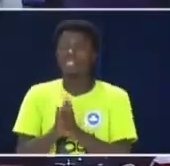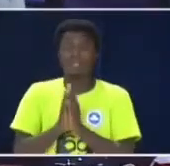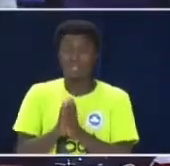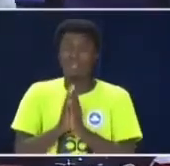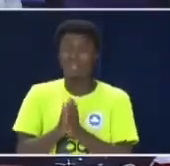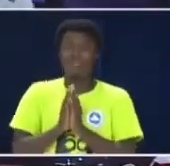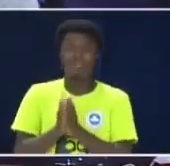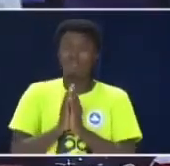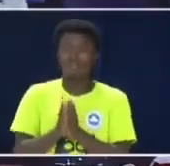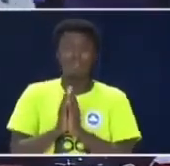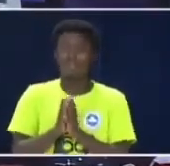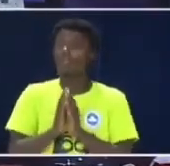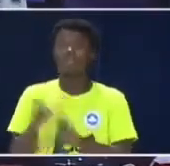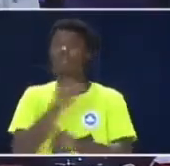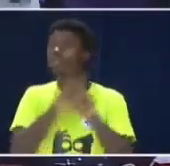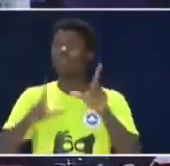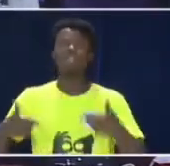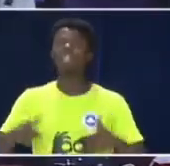at last.